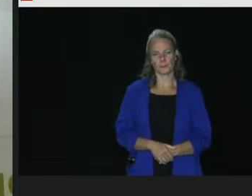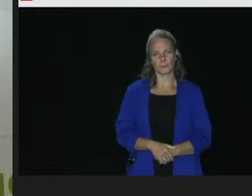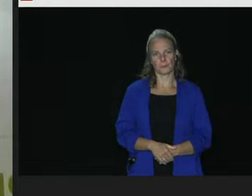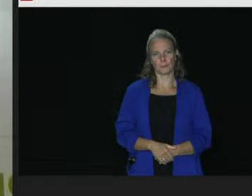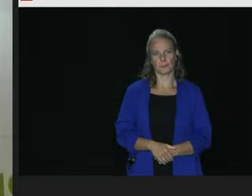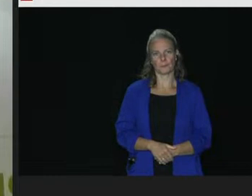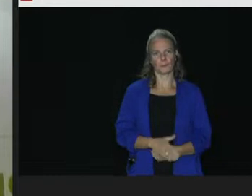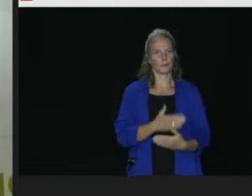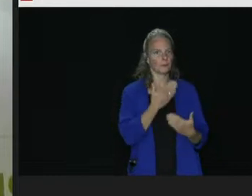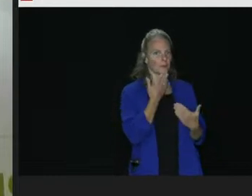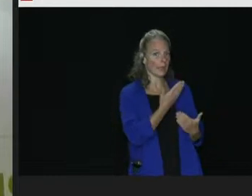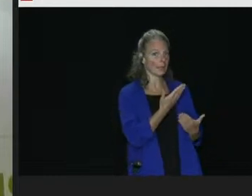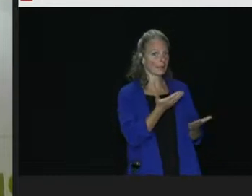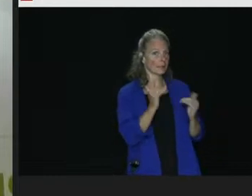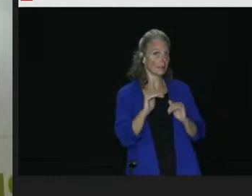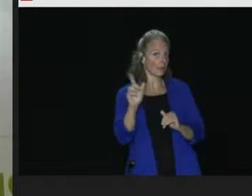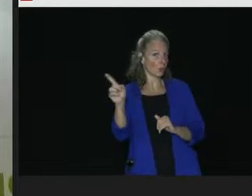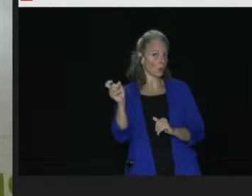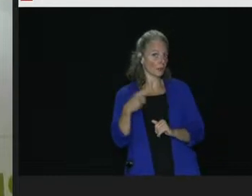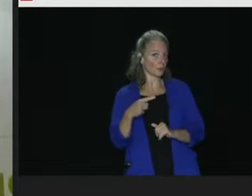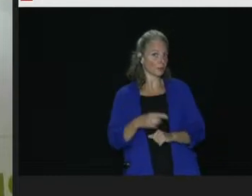Thank you, Doctor. Operator, next question.